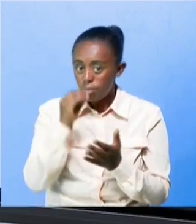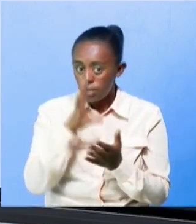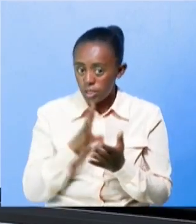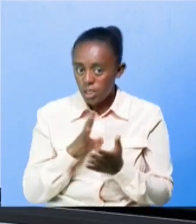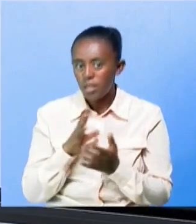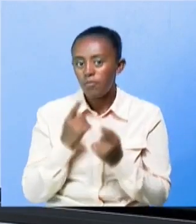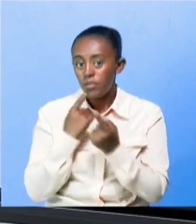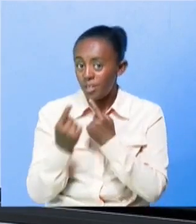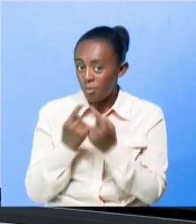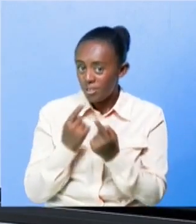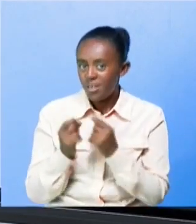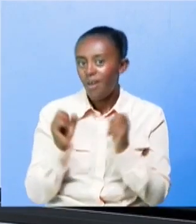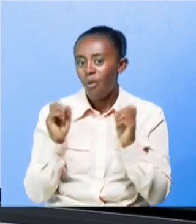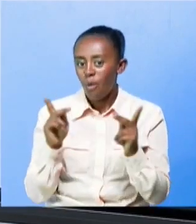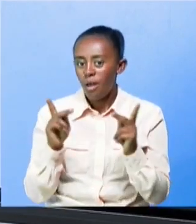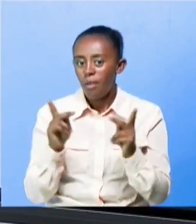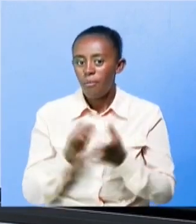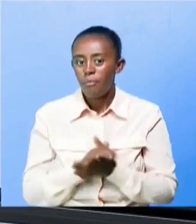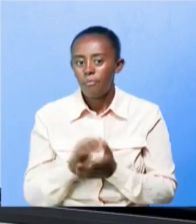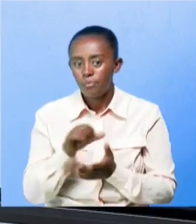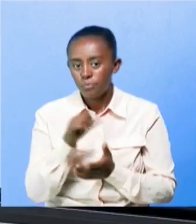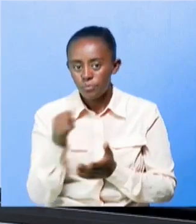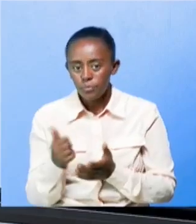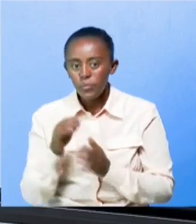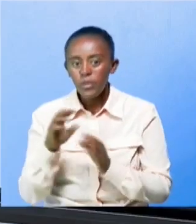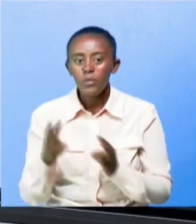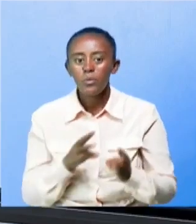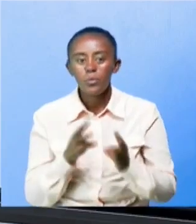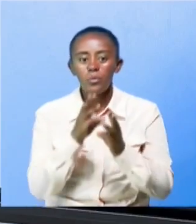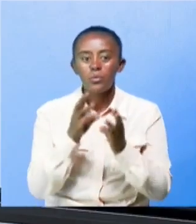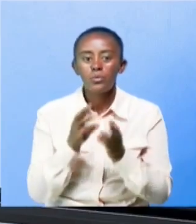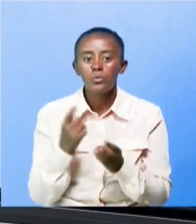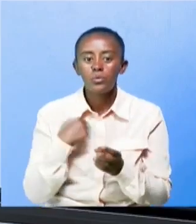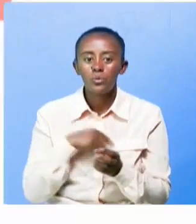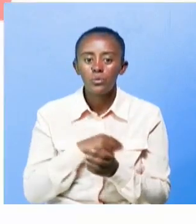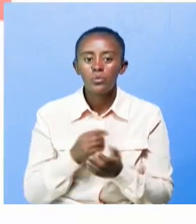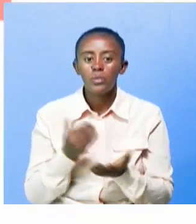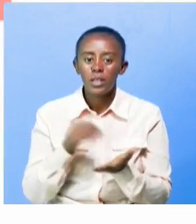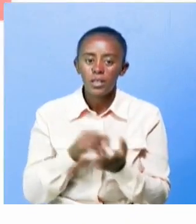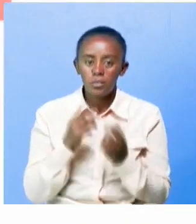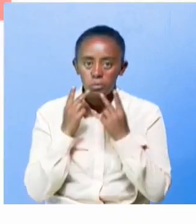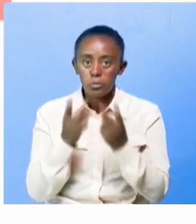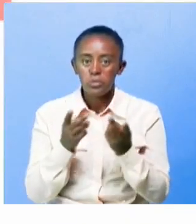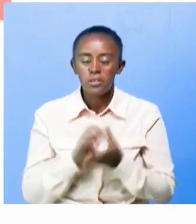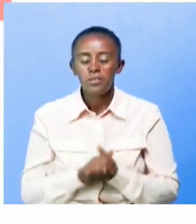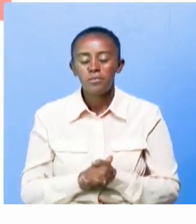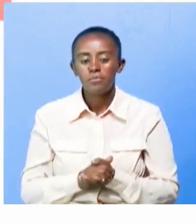birthday. Okay, what other ways can we use will again?